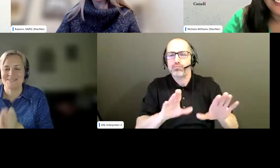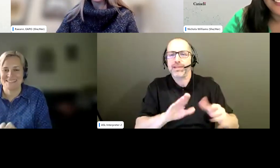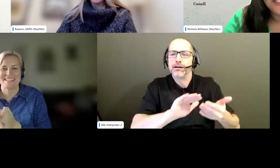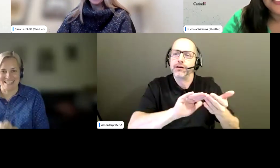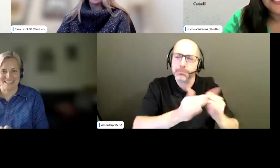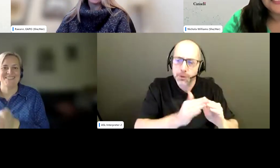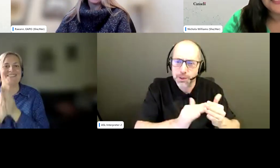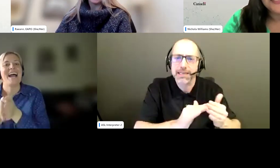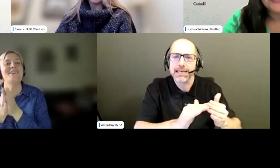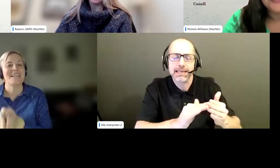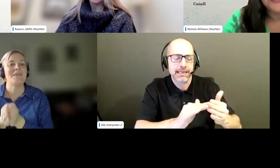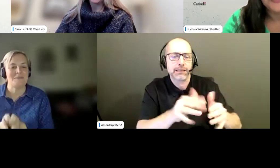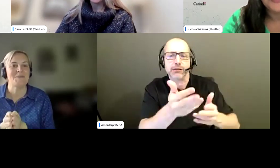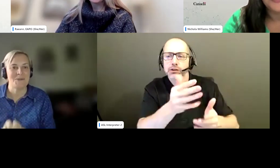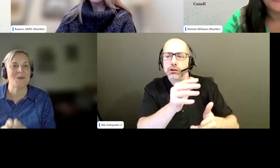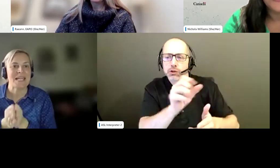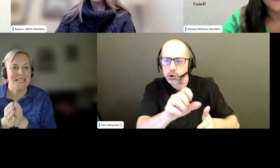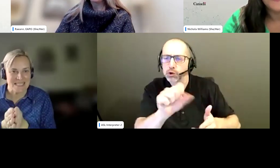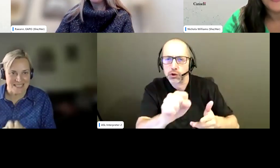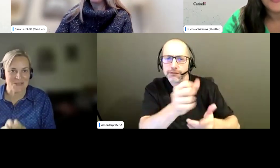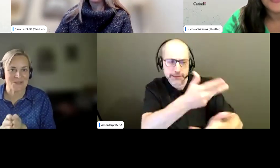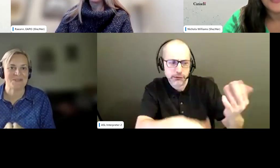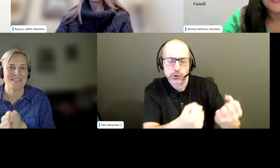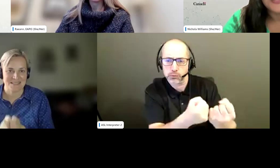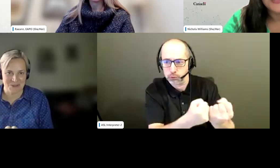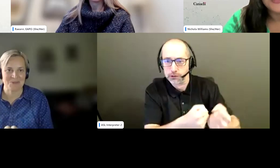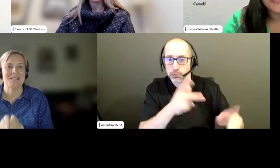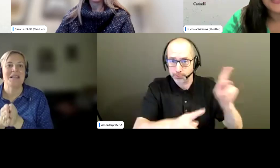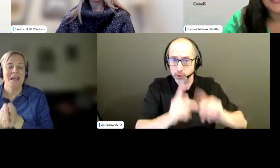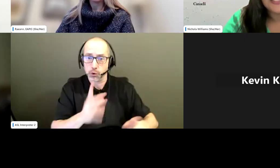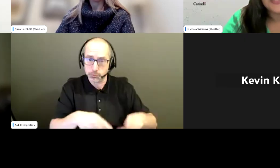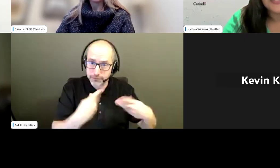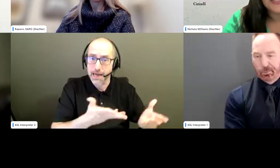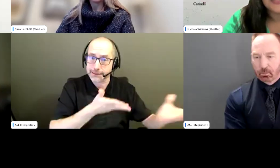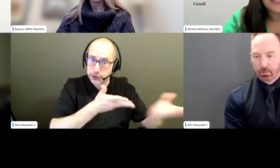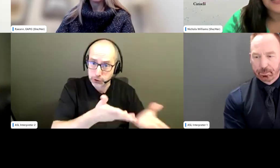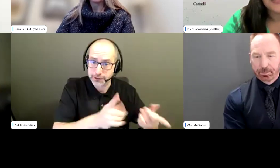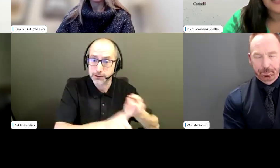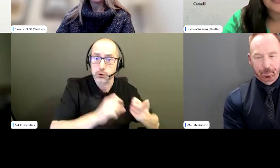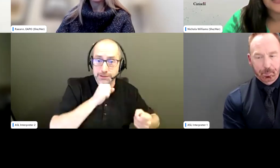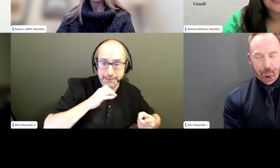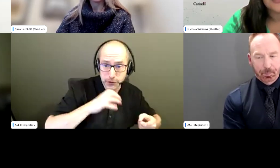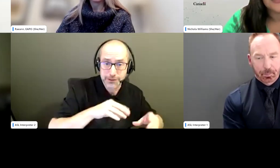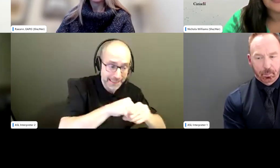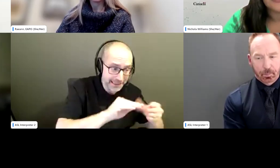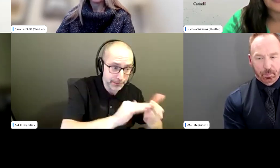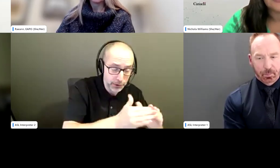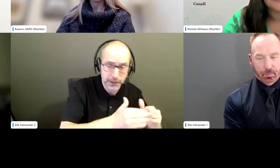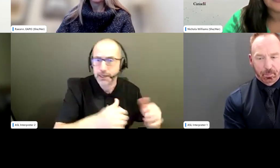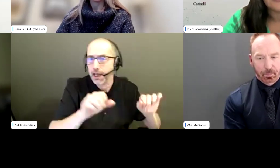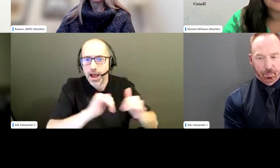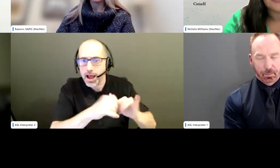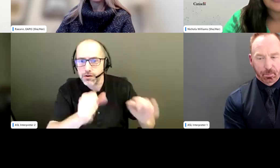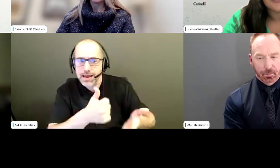social services. Thank you. So how can people who work in senior services in the community help support older women of diverse